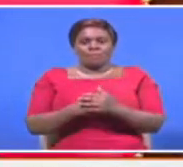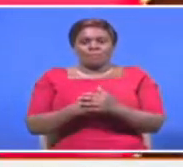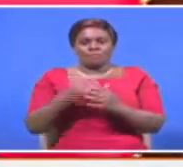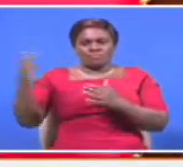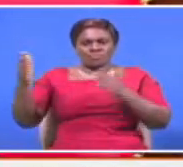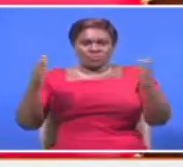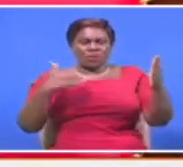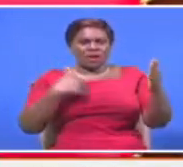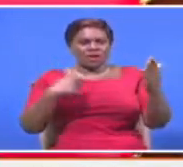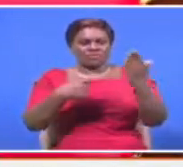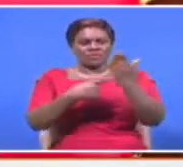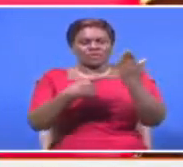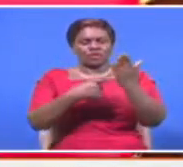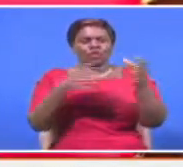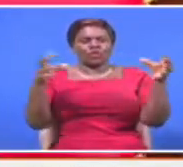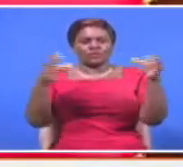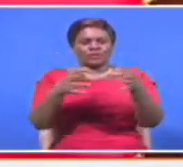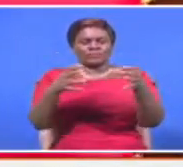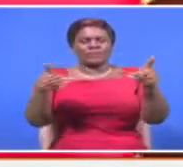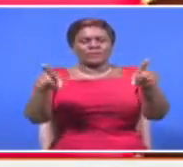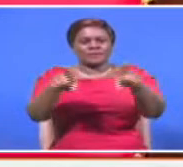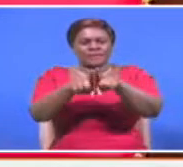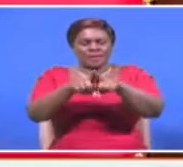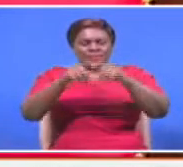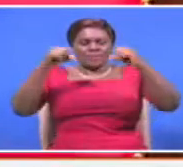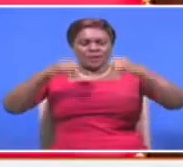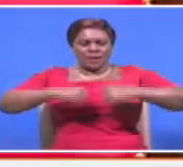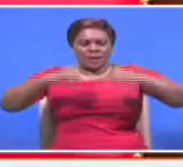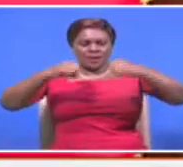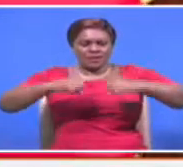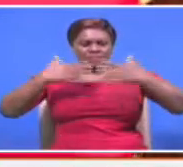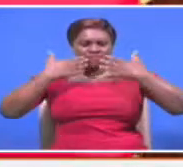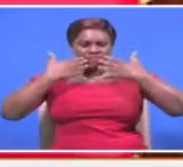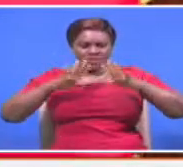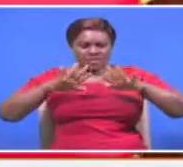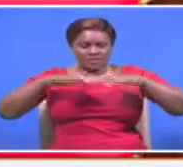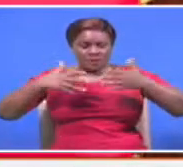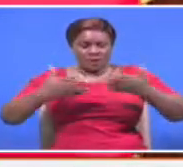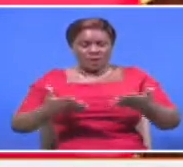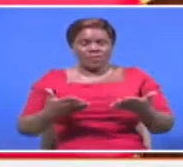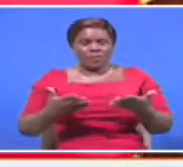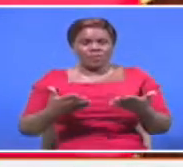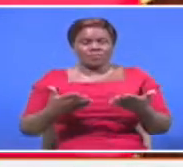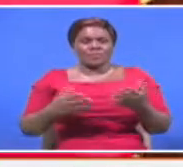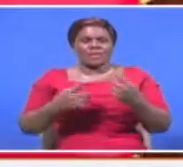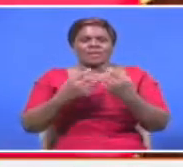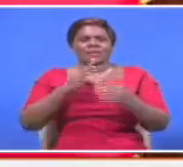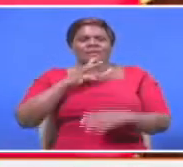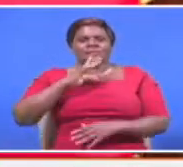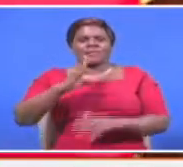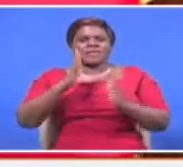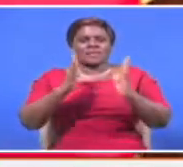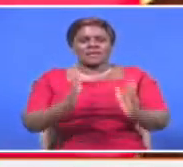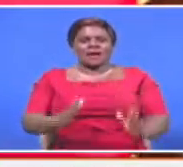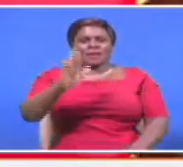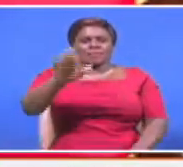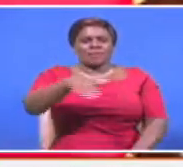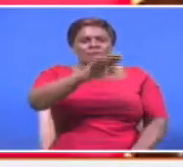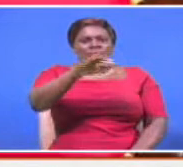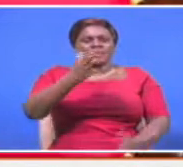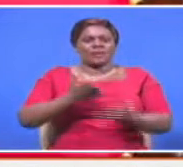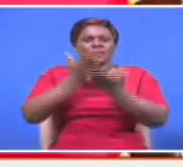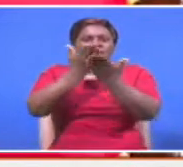sides, and we have agreed that the speakers of parliament will provide